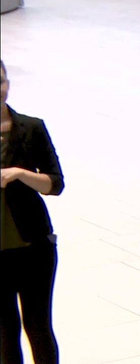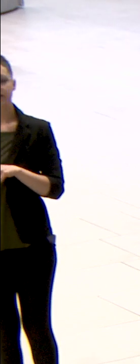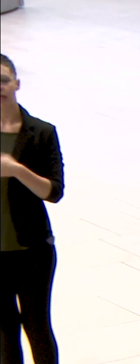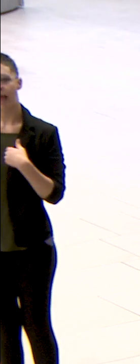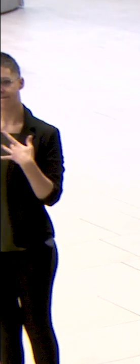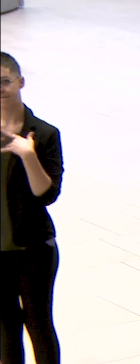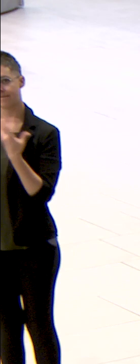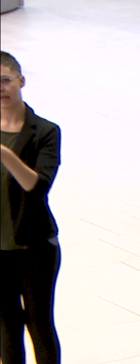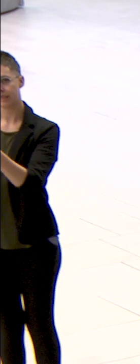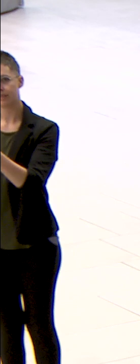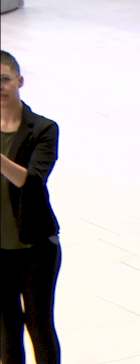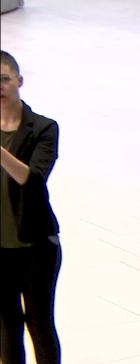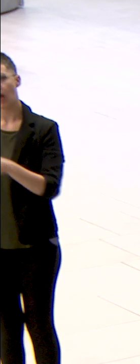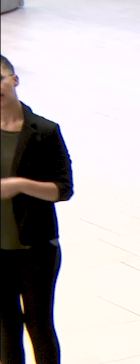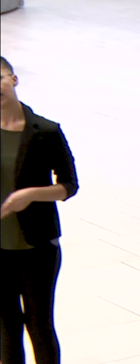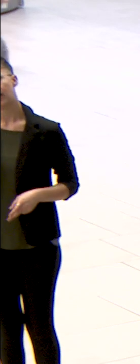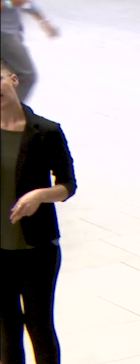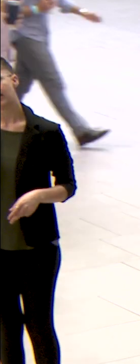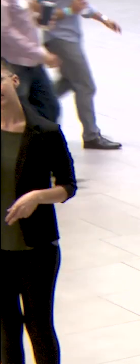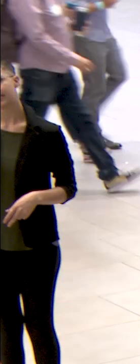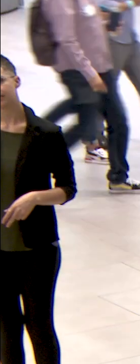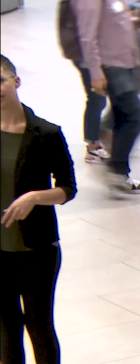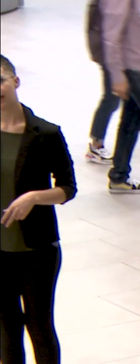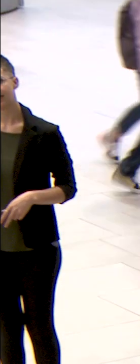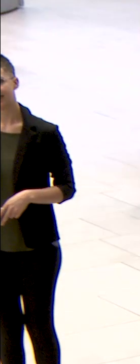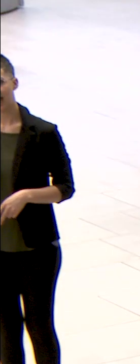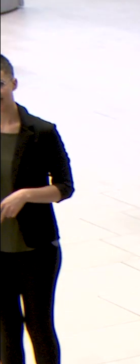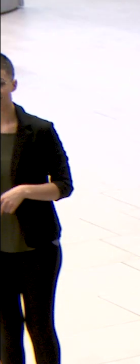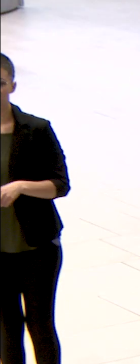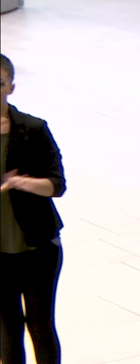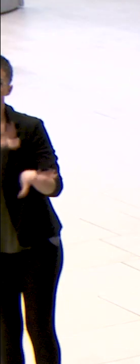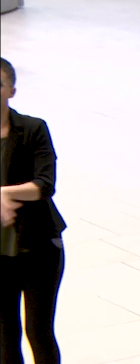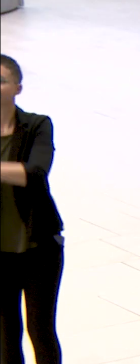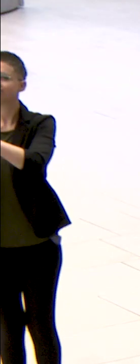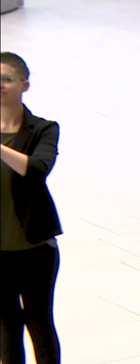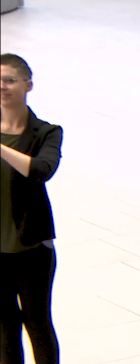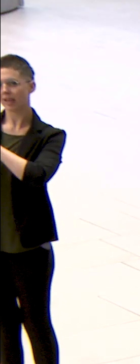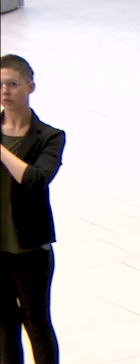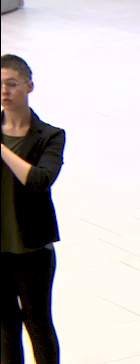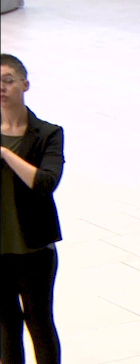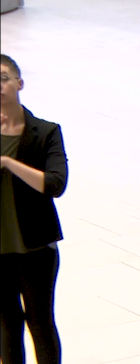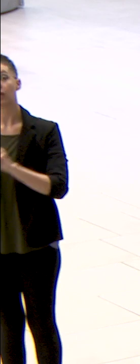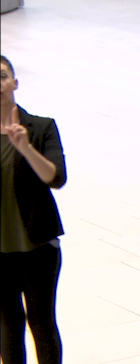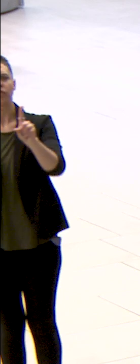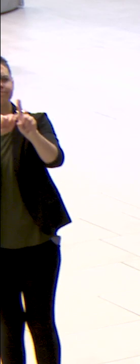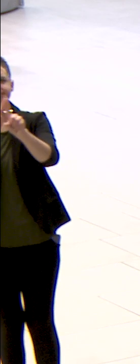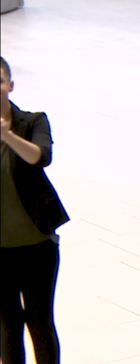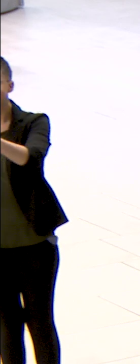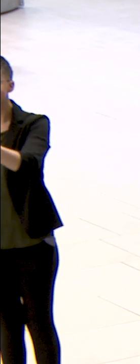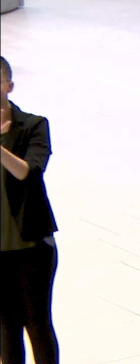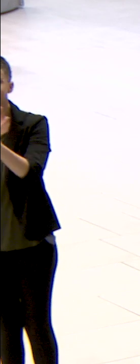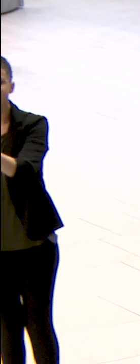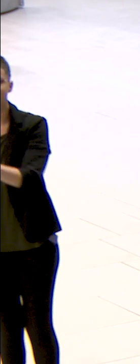space called Hispanicize. So we will be adopting all of that. So the goal is a portfolio of brands, again, because we're not